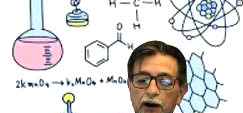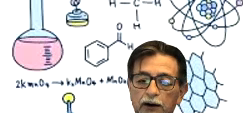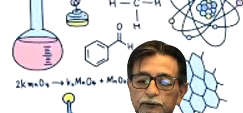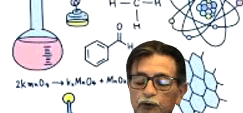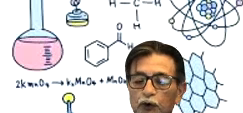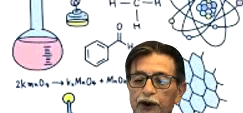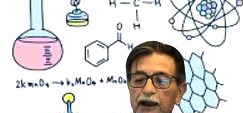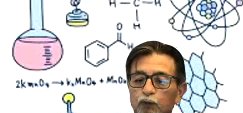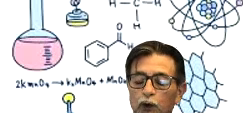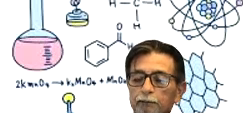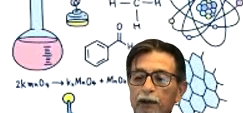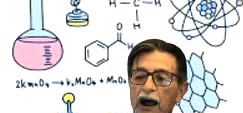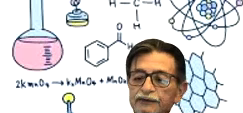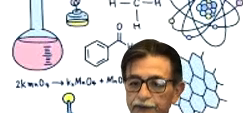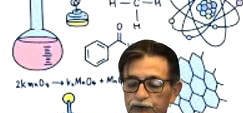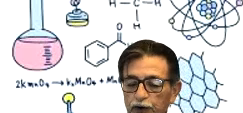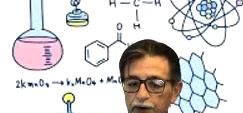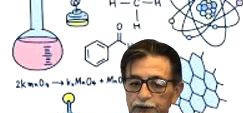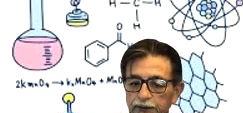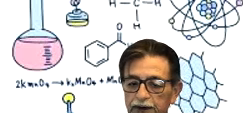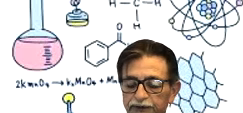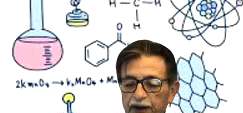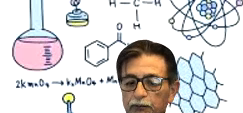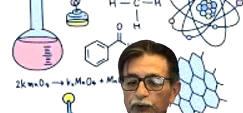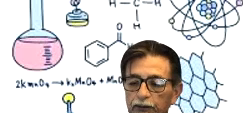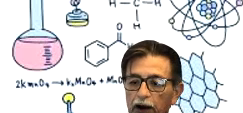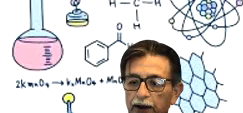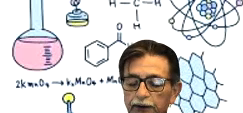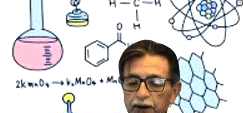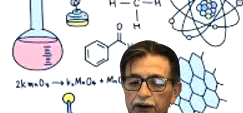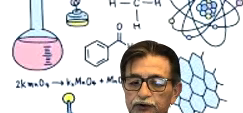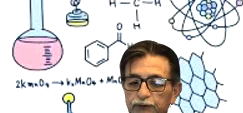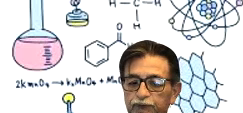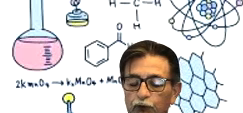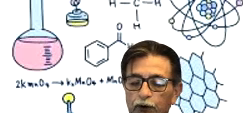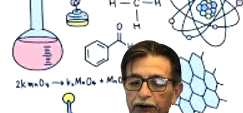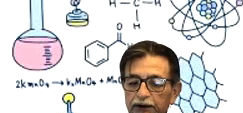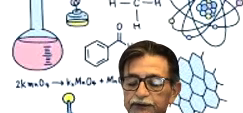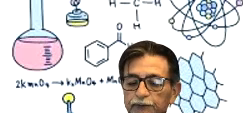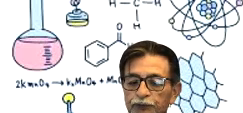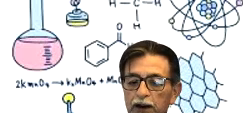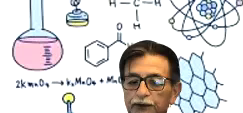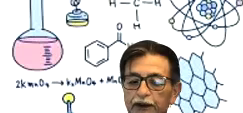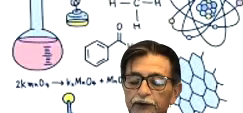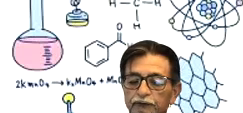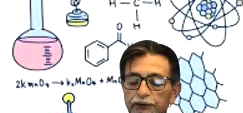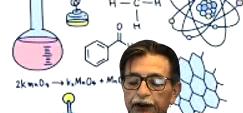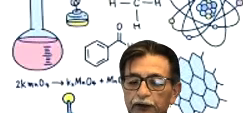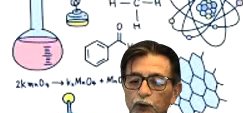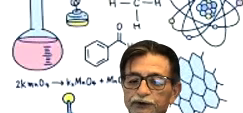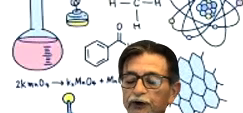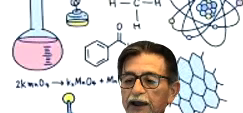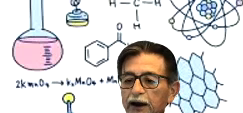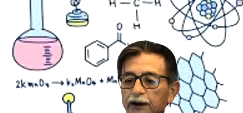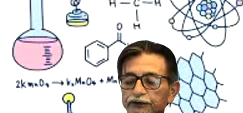them, we only have one positive charge. That's the ammonium ion, NH4 plus. The